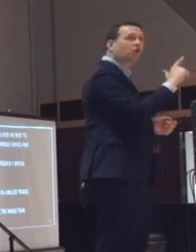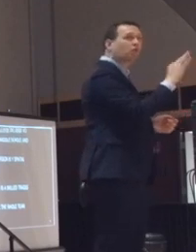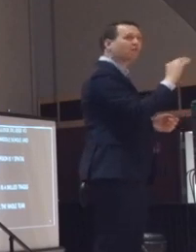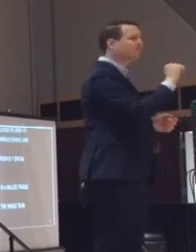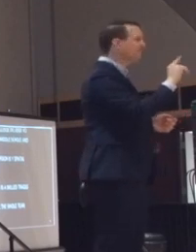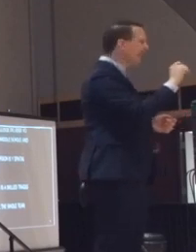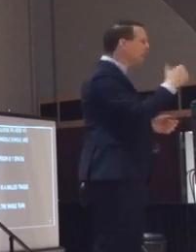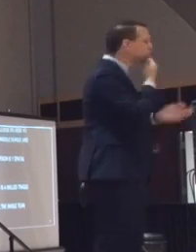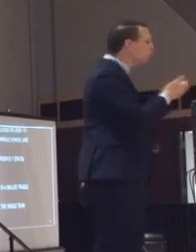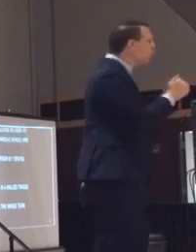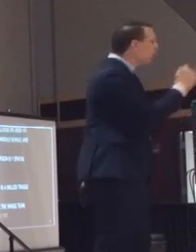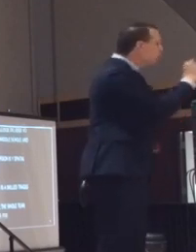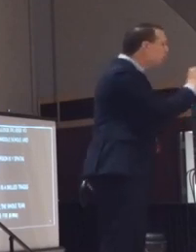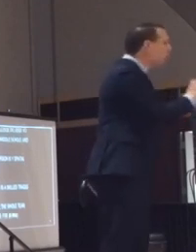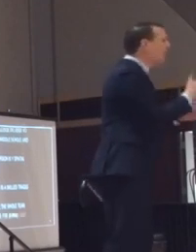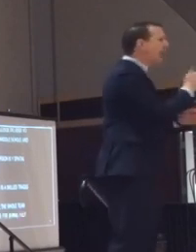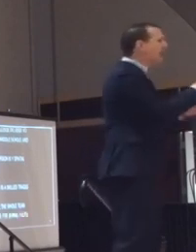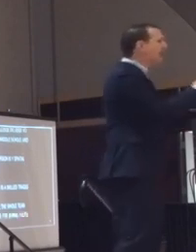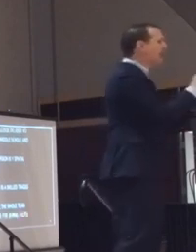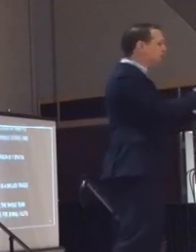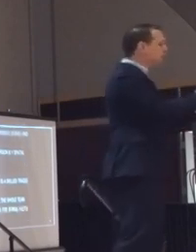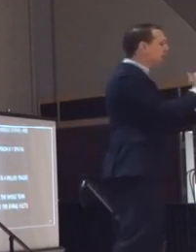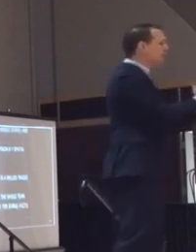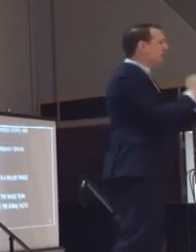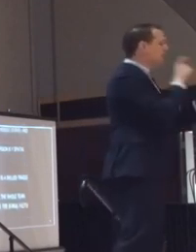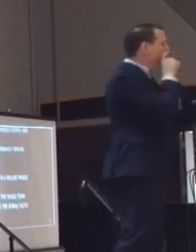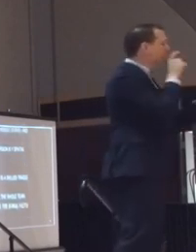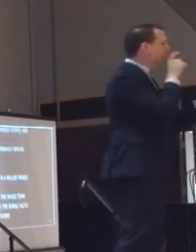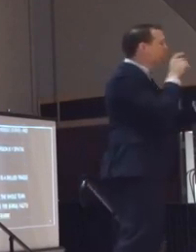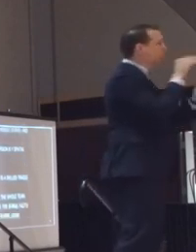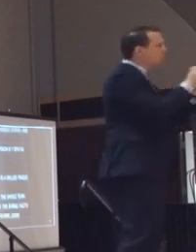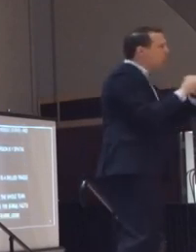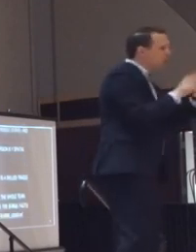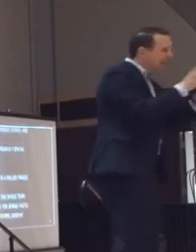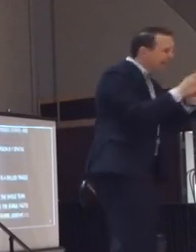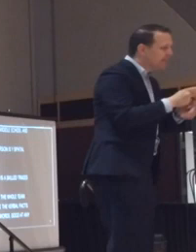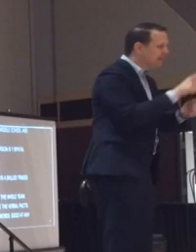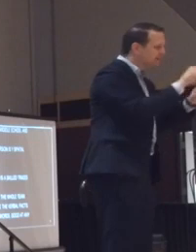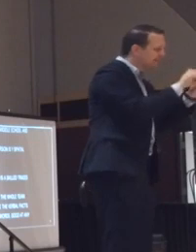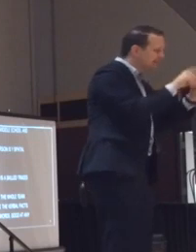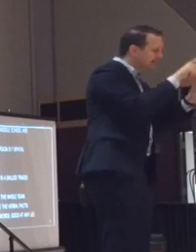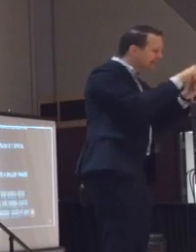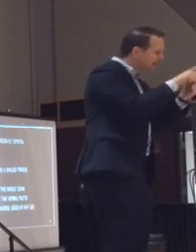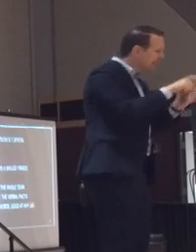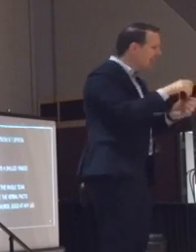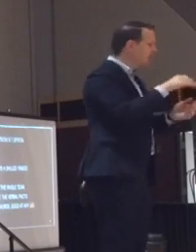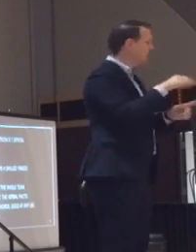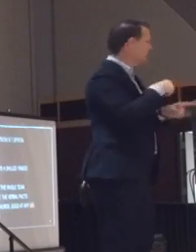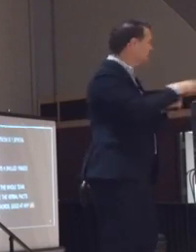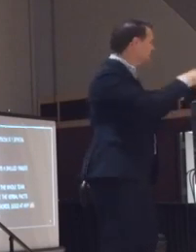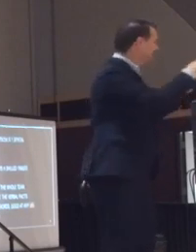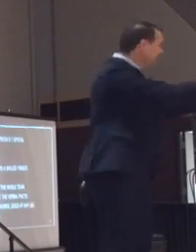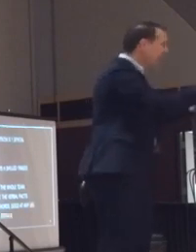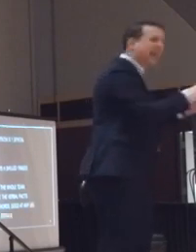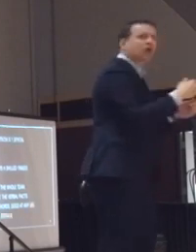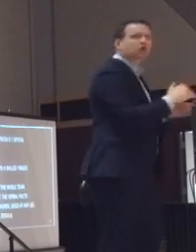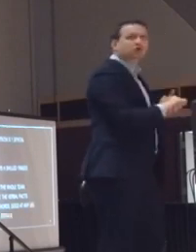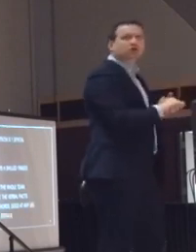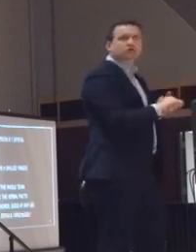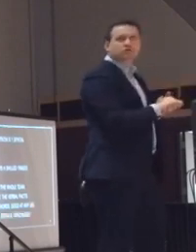with words, often really good at any kind of job that record keeping, details, specialized sales. There's been some